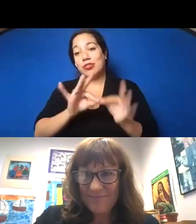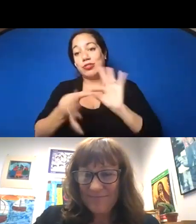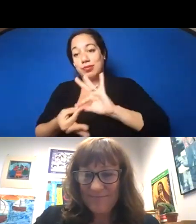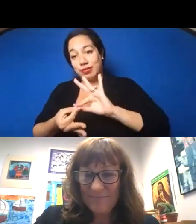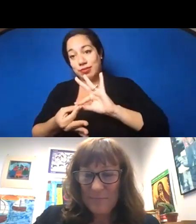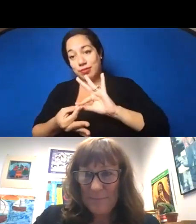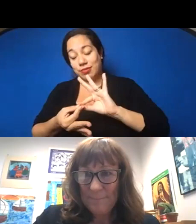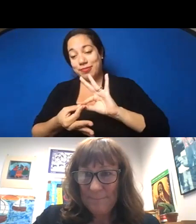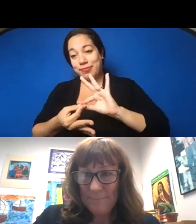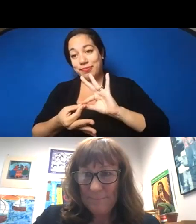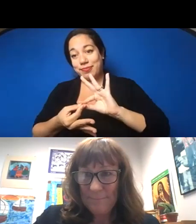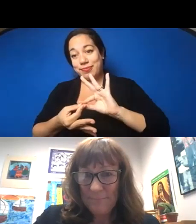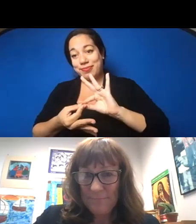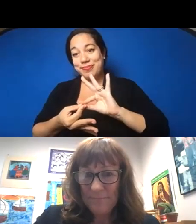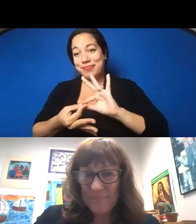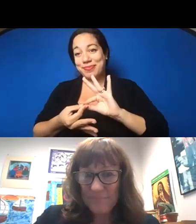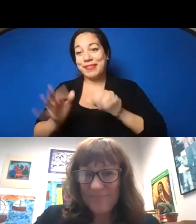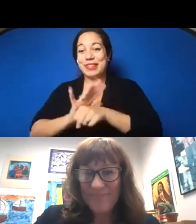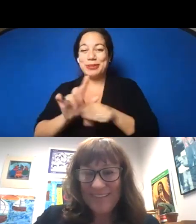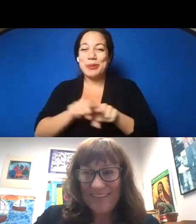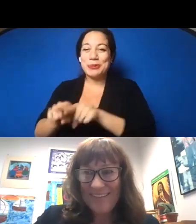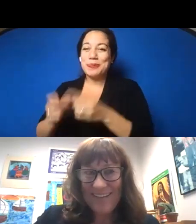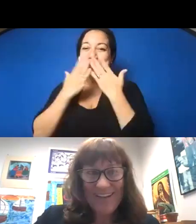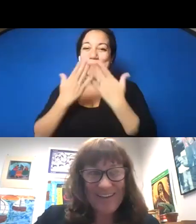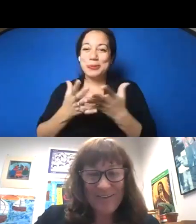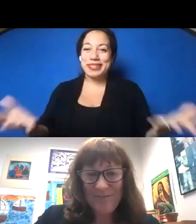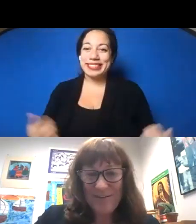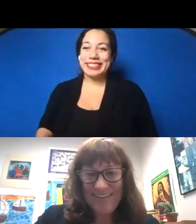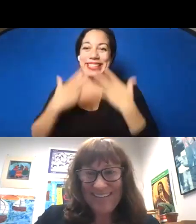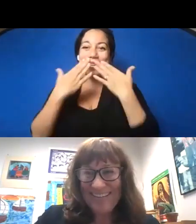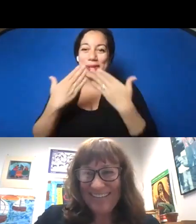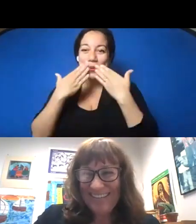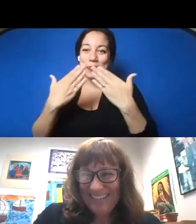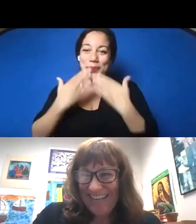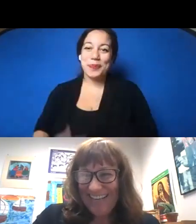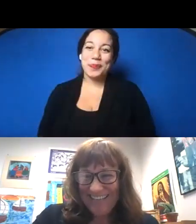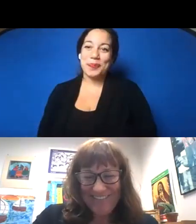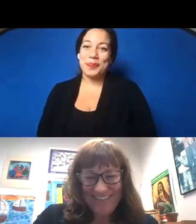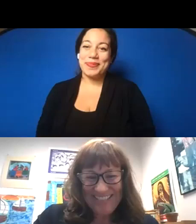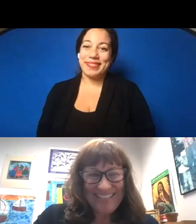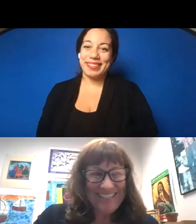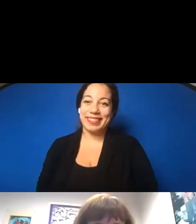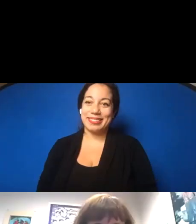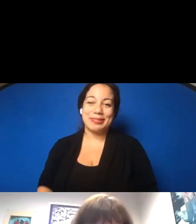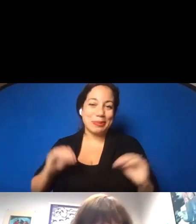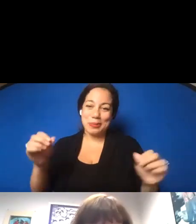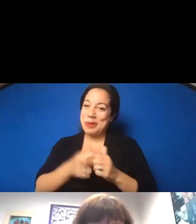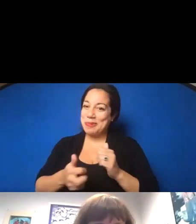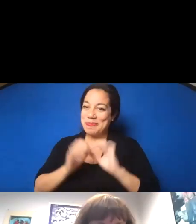interpreted videos as well. Thank you very much. Thank Sorry you, for everyone. again, Kelly. No worries.